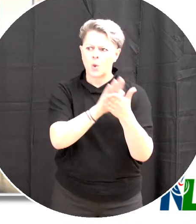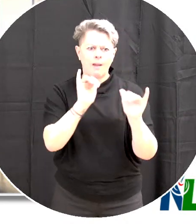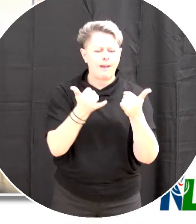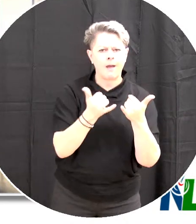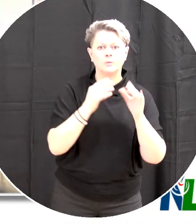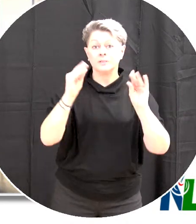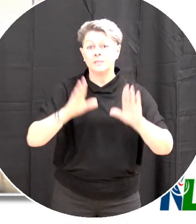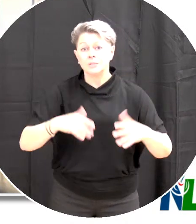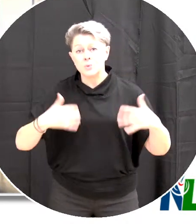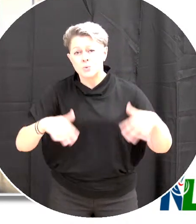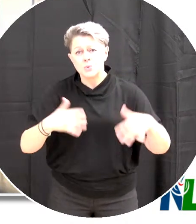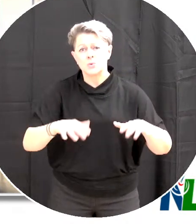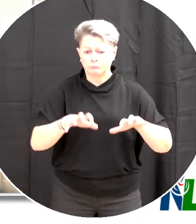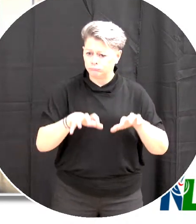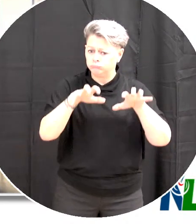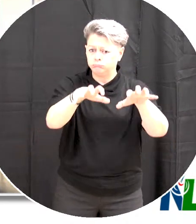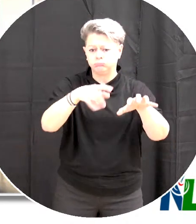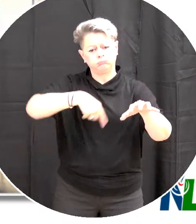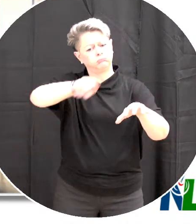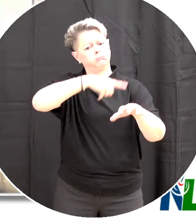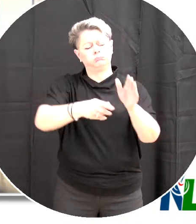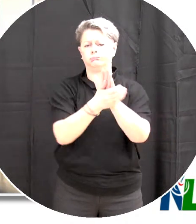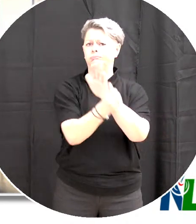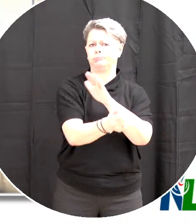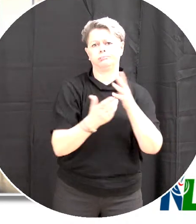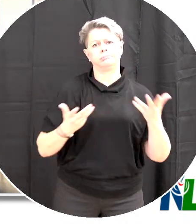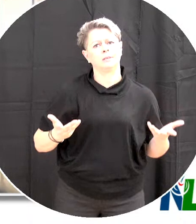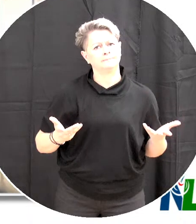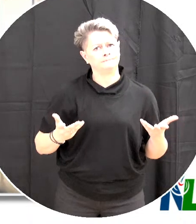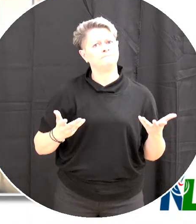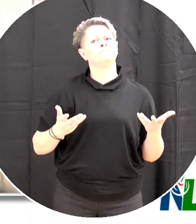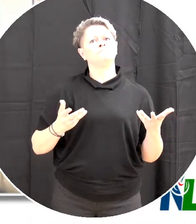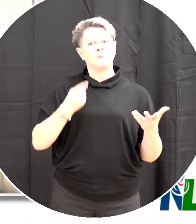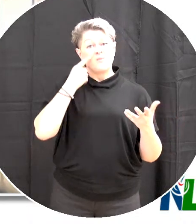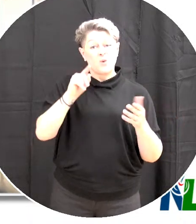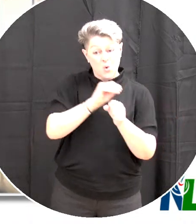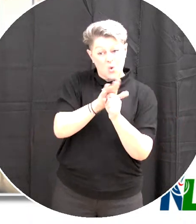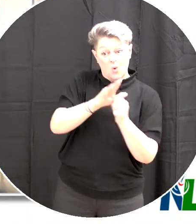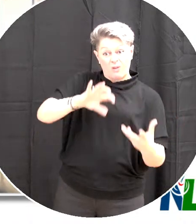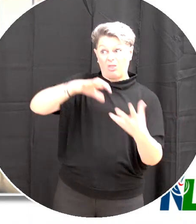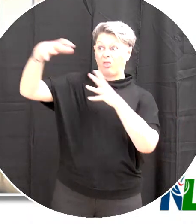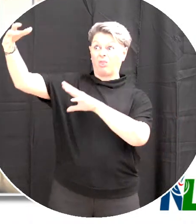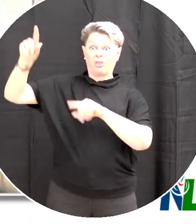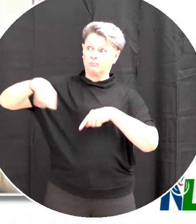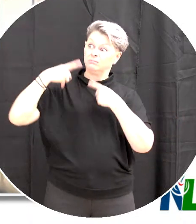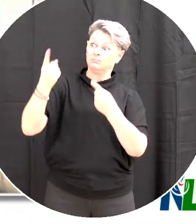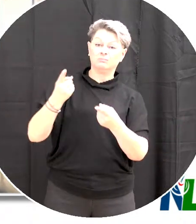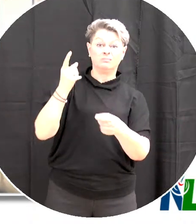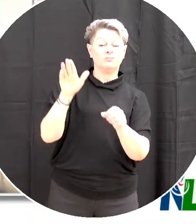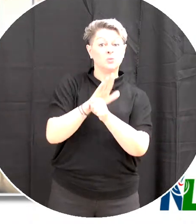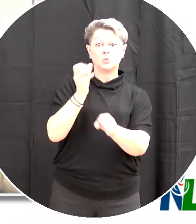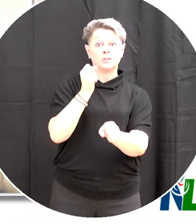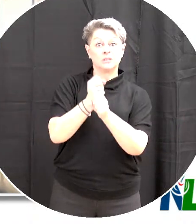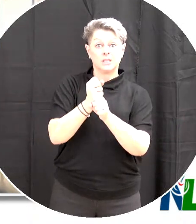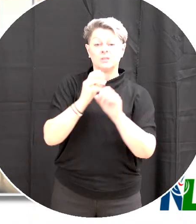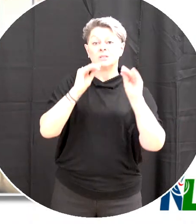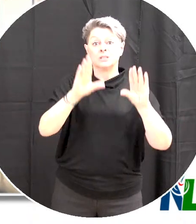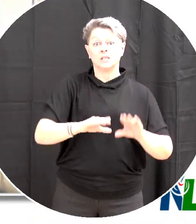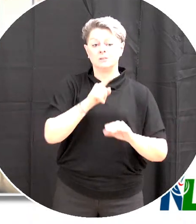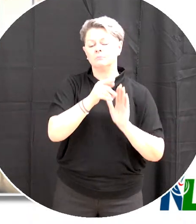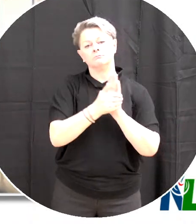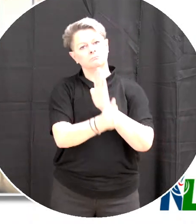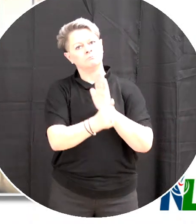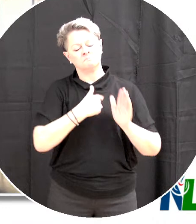They've time and time again delivered throughout this particular crisis, in a worldwide crisis, and I'm very